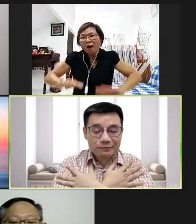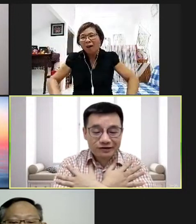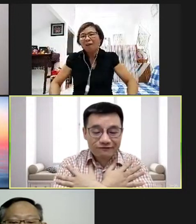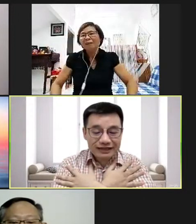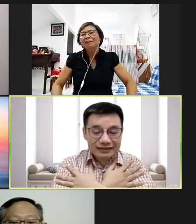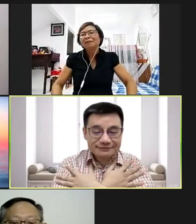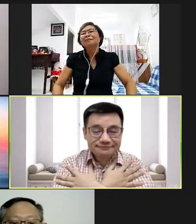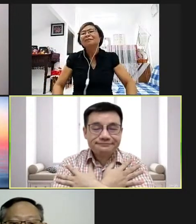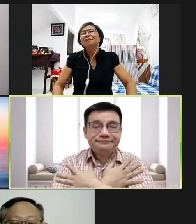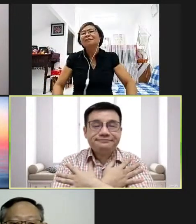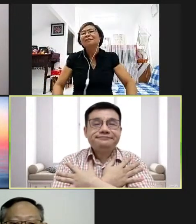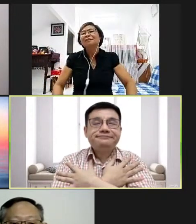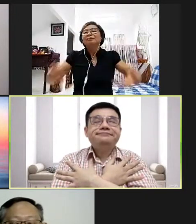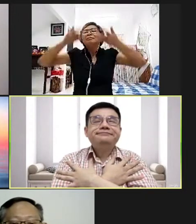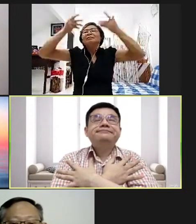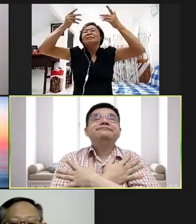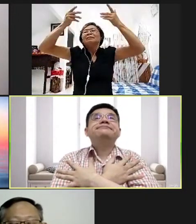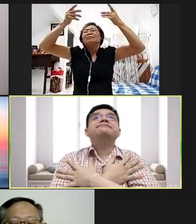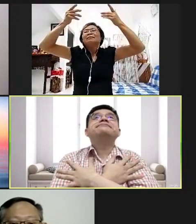Breathe in,